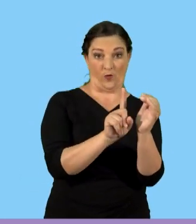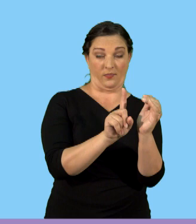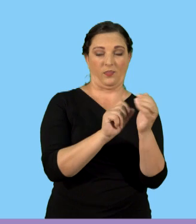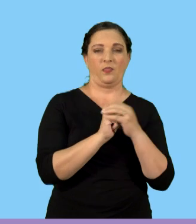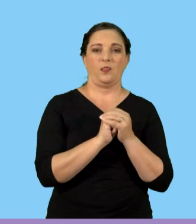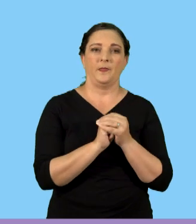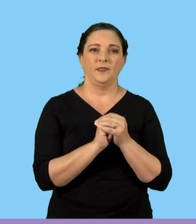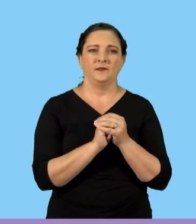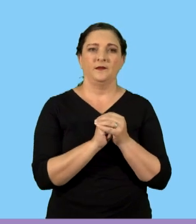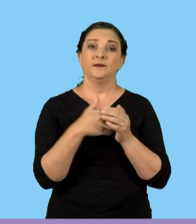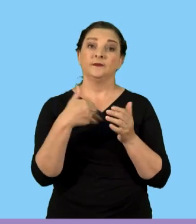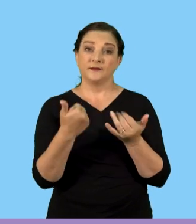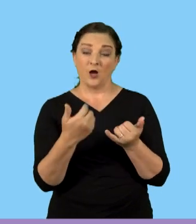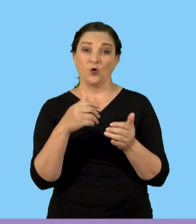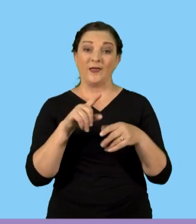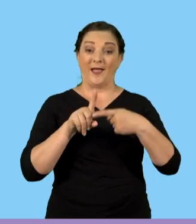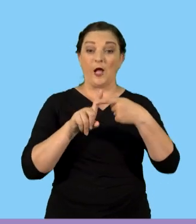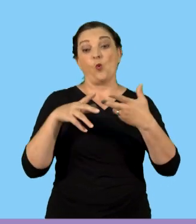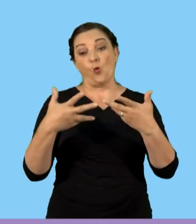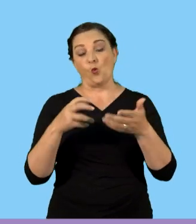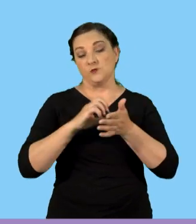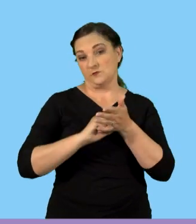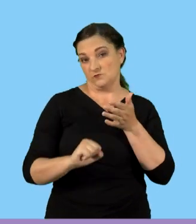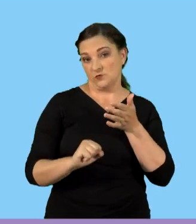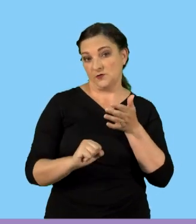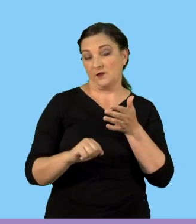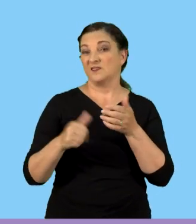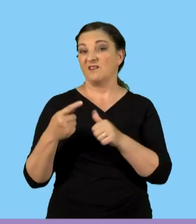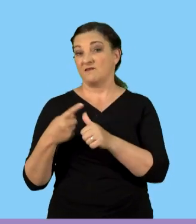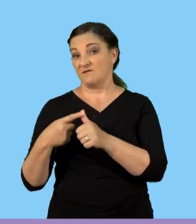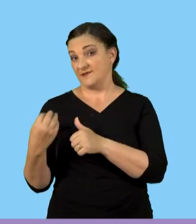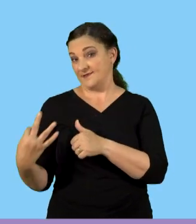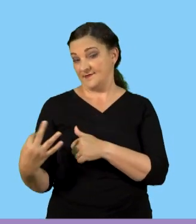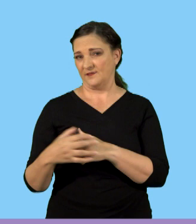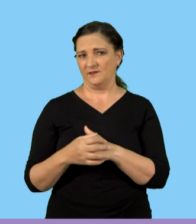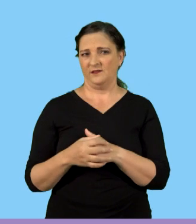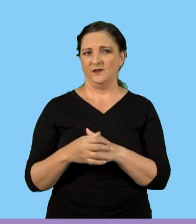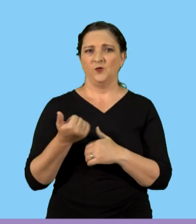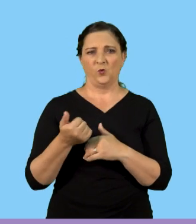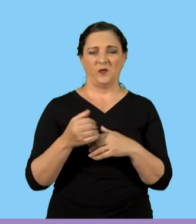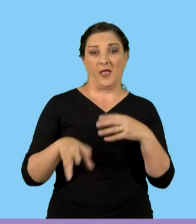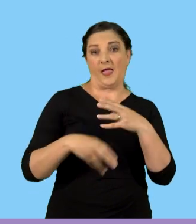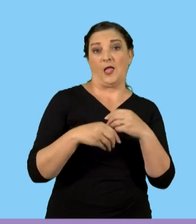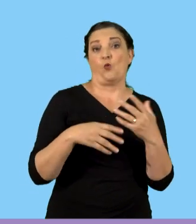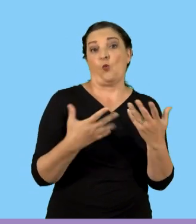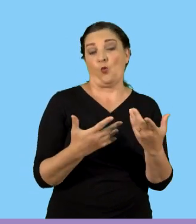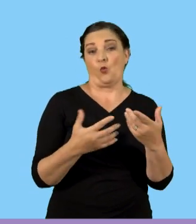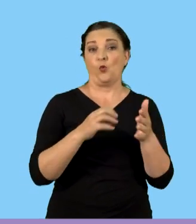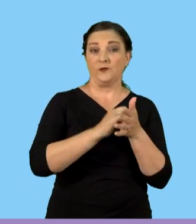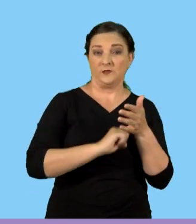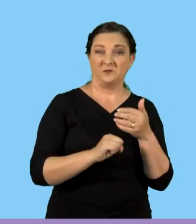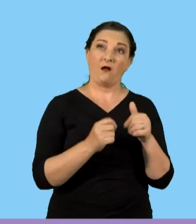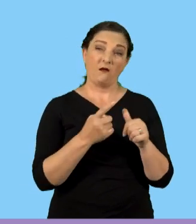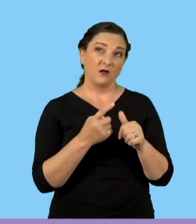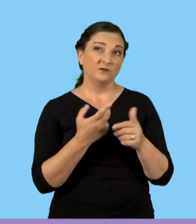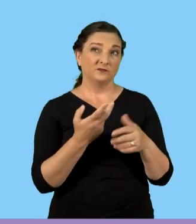1. And we are going to add or subtract so that we get to the 3. So what are we adding or subtracting there? If you are